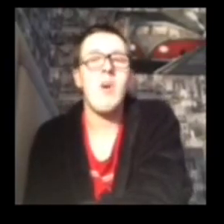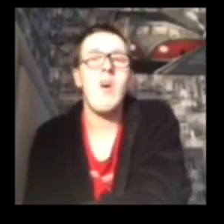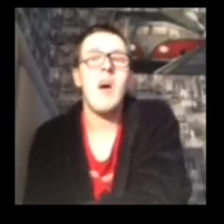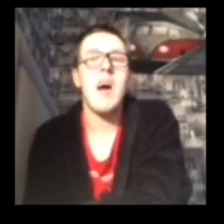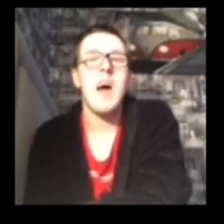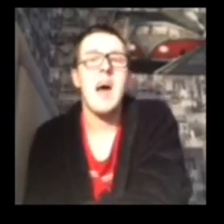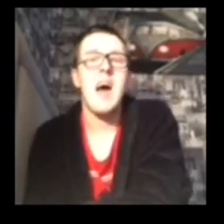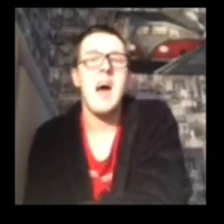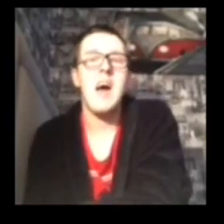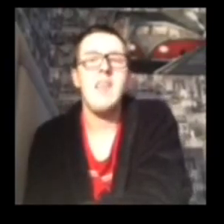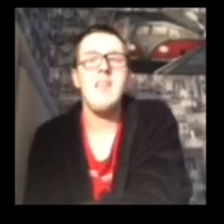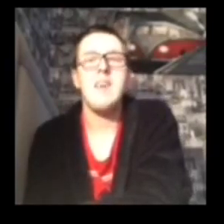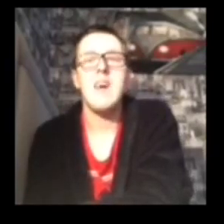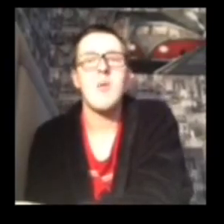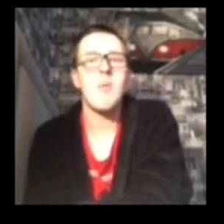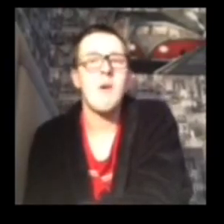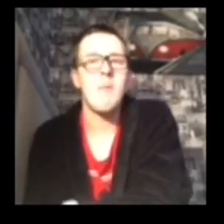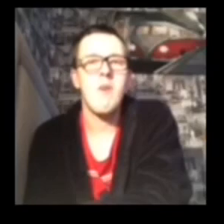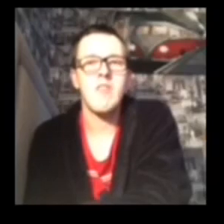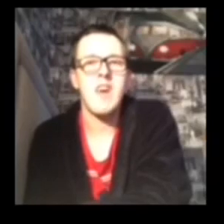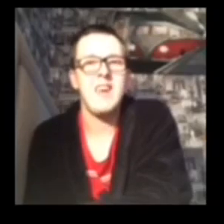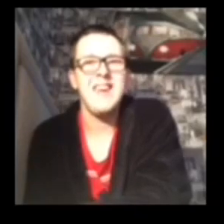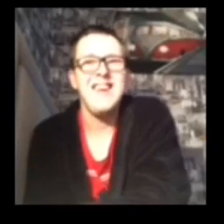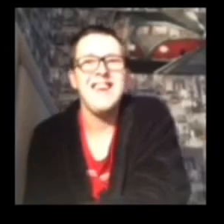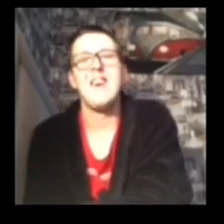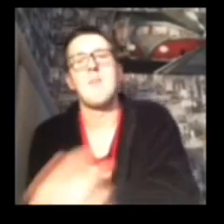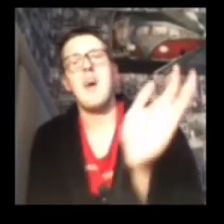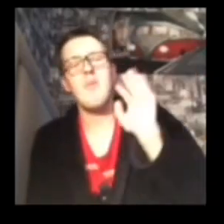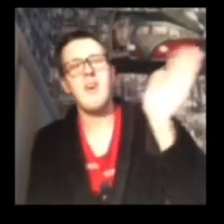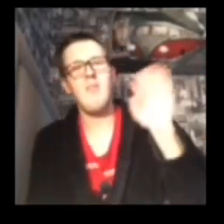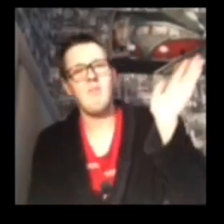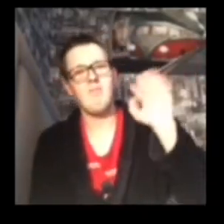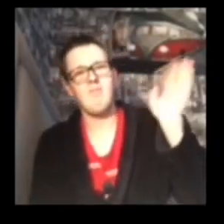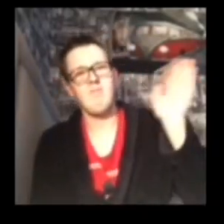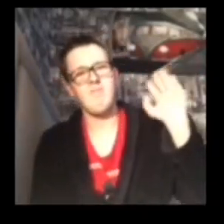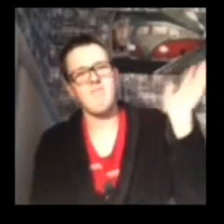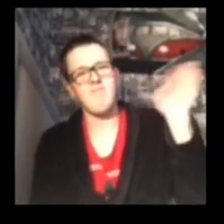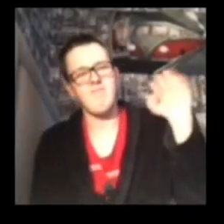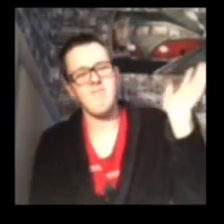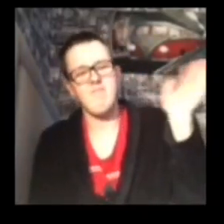next reaction video, and it will be my birthday. Bye everyone.